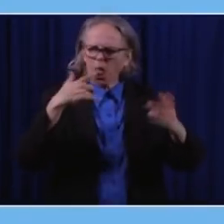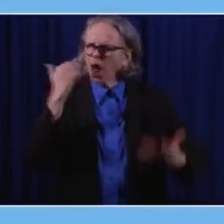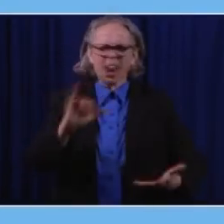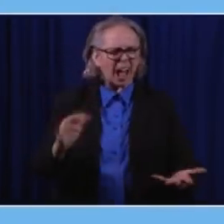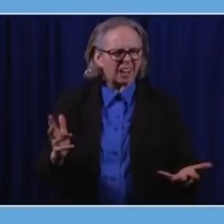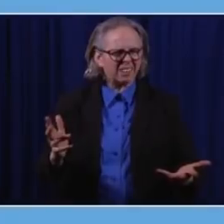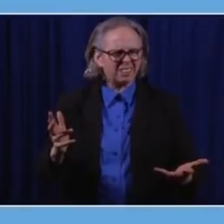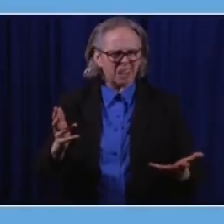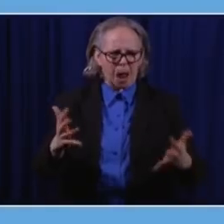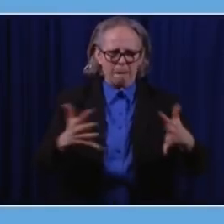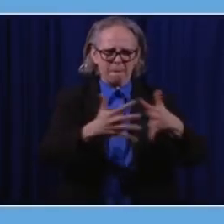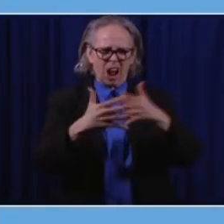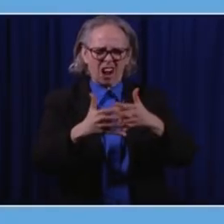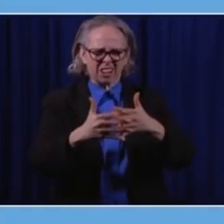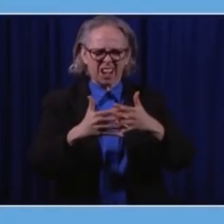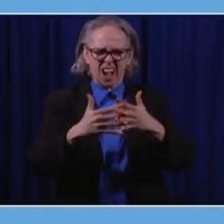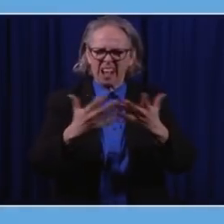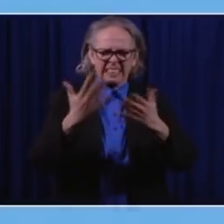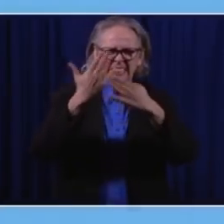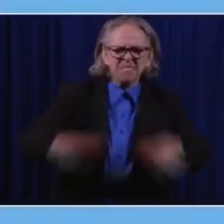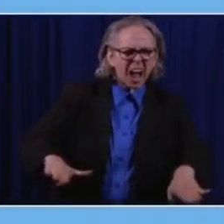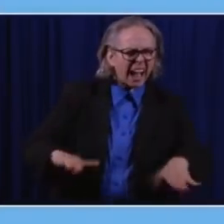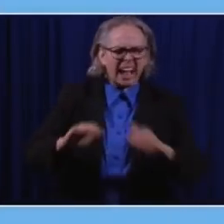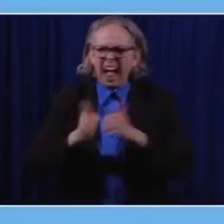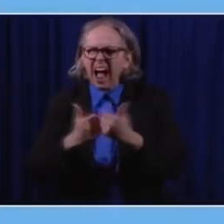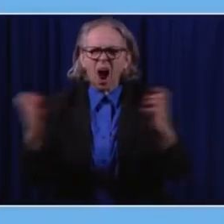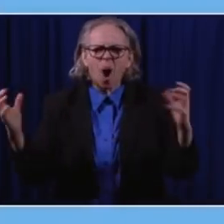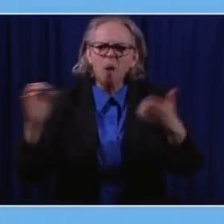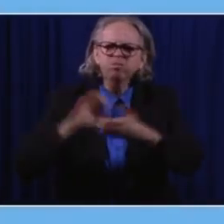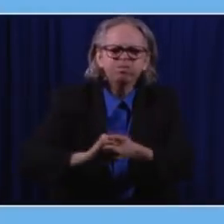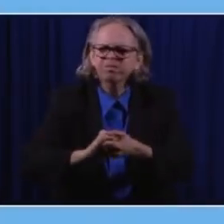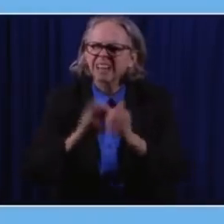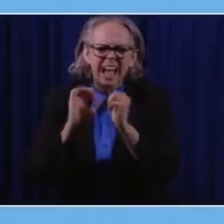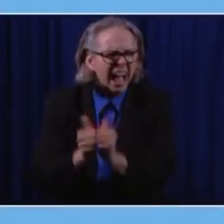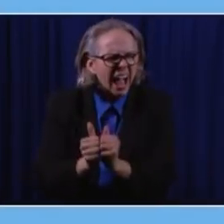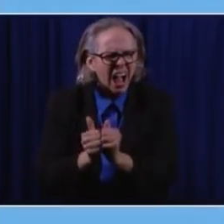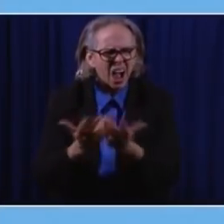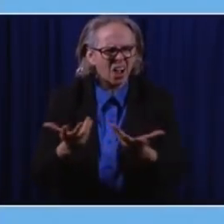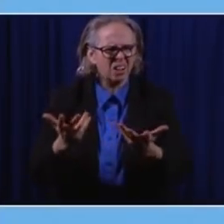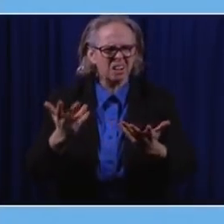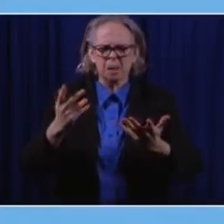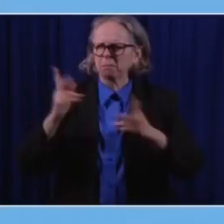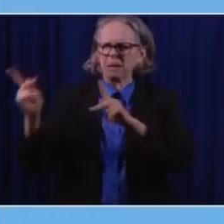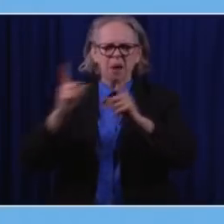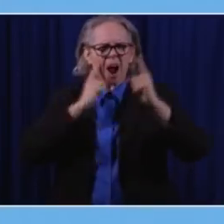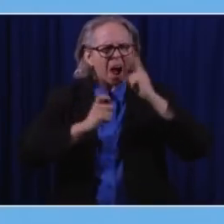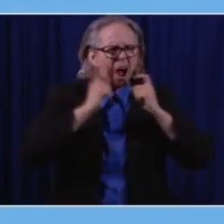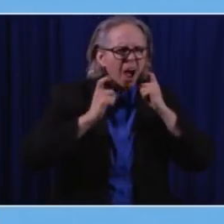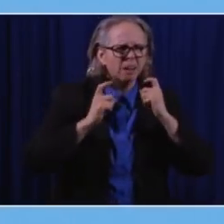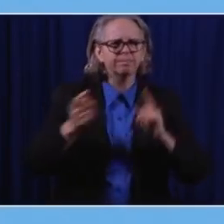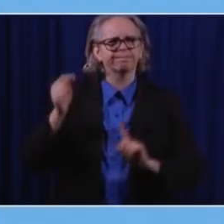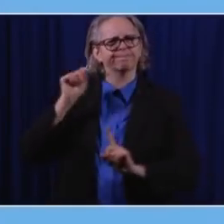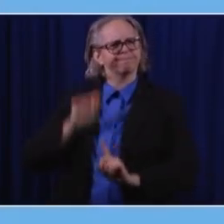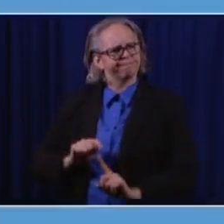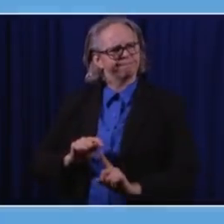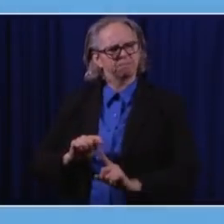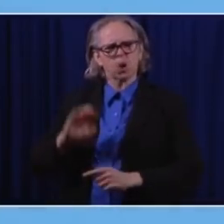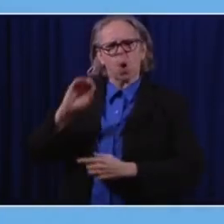find equality for all. Tough questions, but here in Ohio, we've always been pretty good with